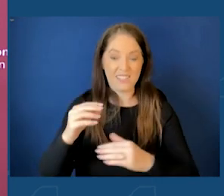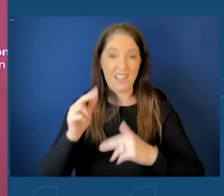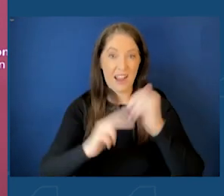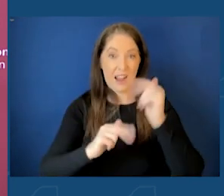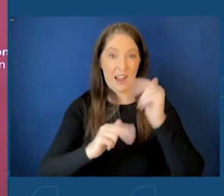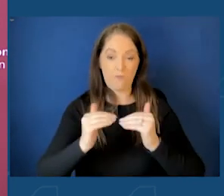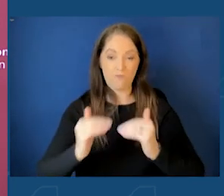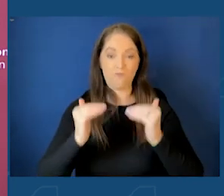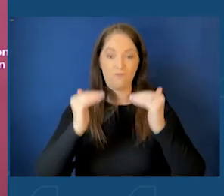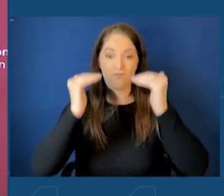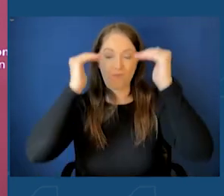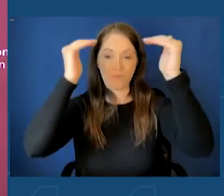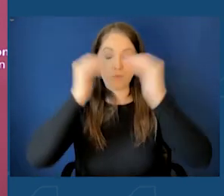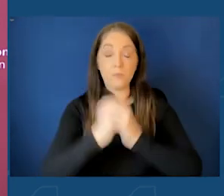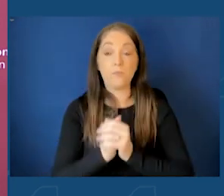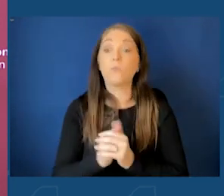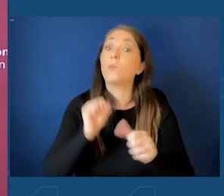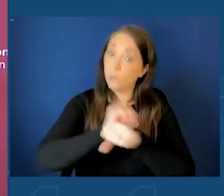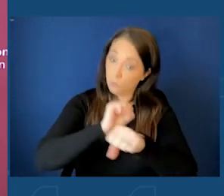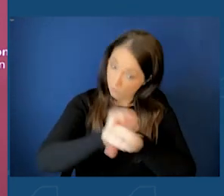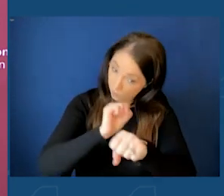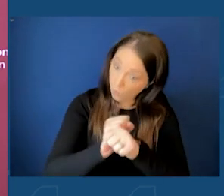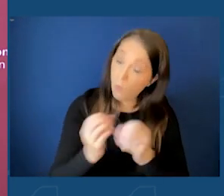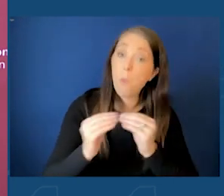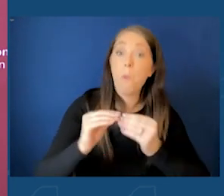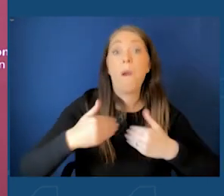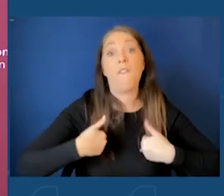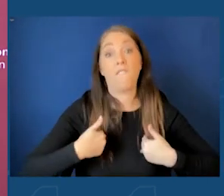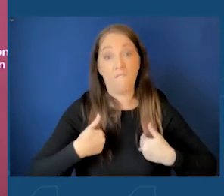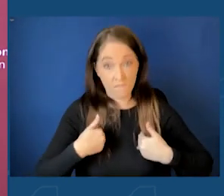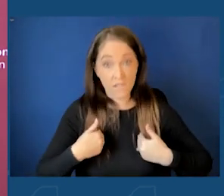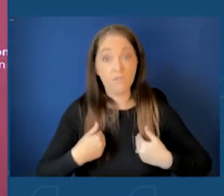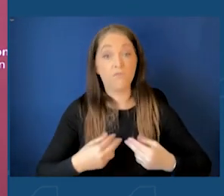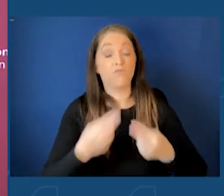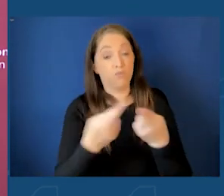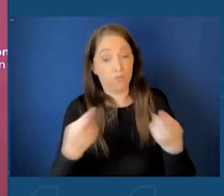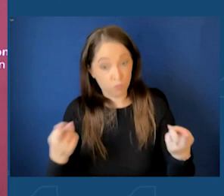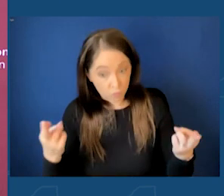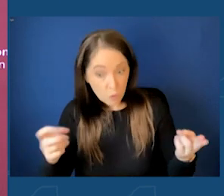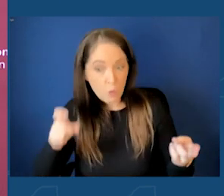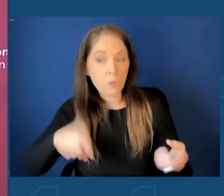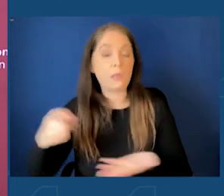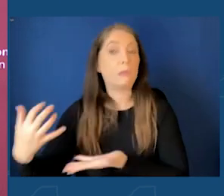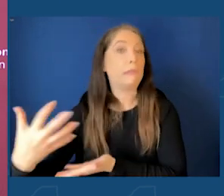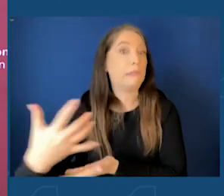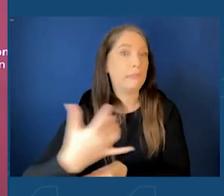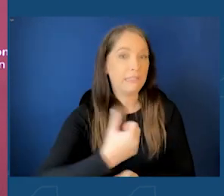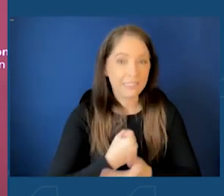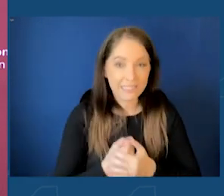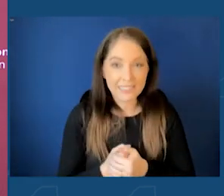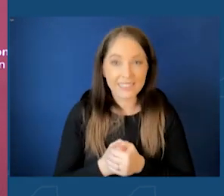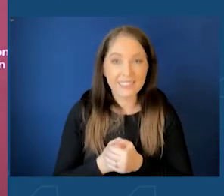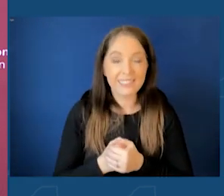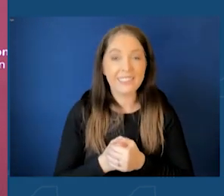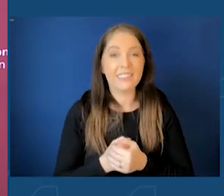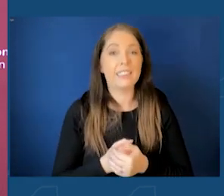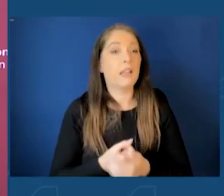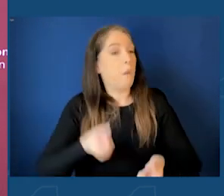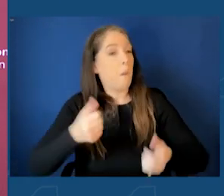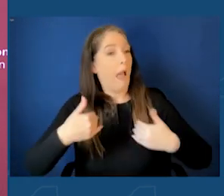to do. We've got some more resources, Dennis, we've got to assemble. Dewana, we've got a lot more